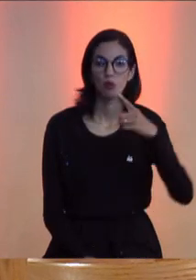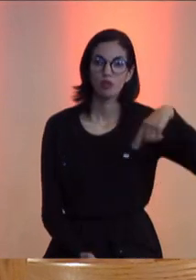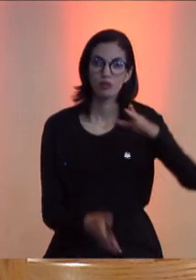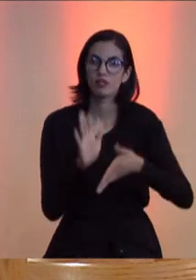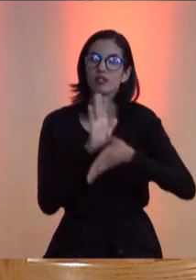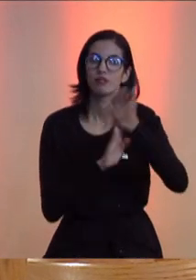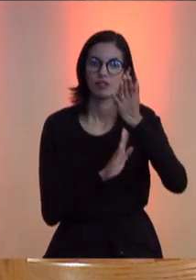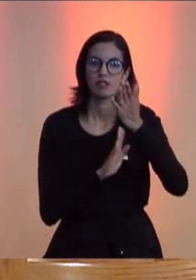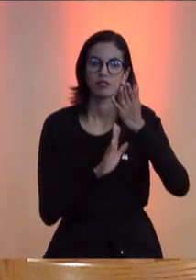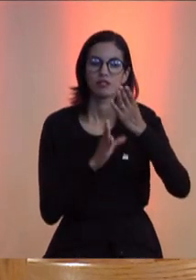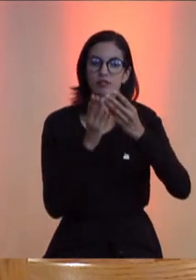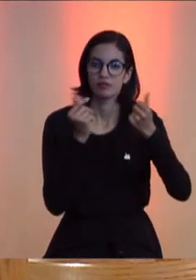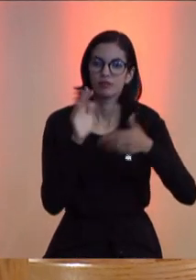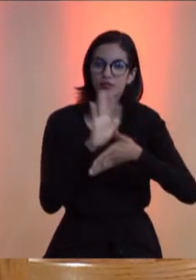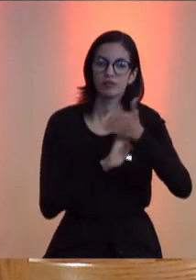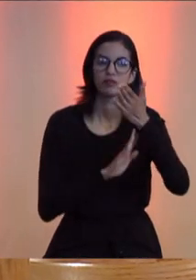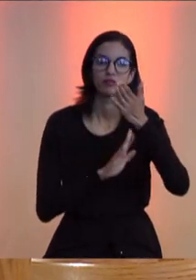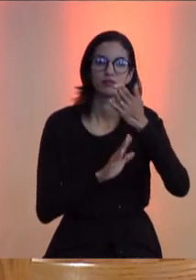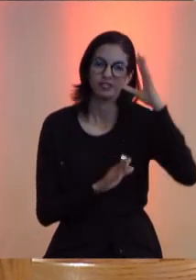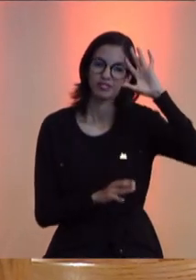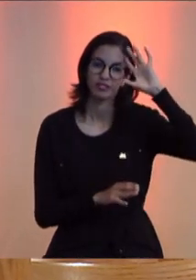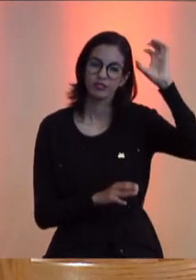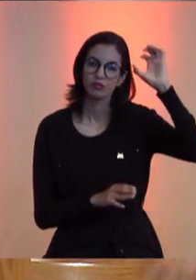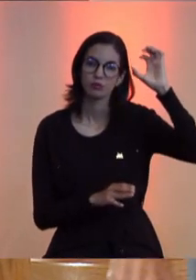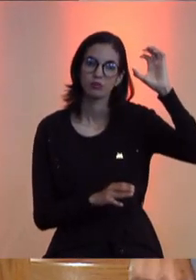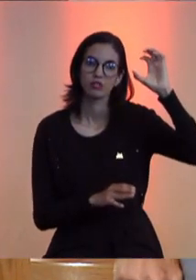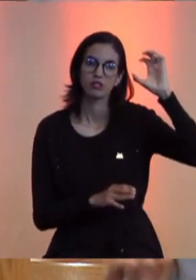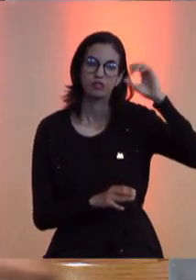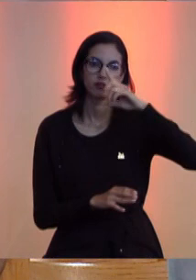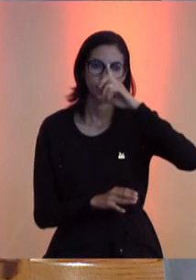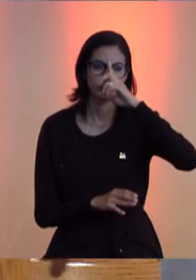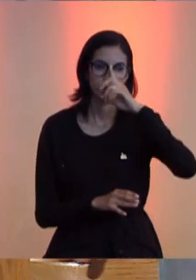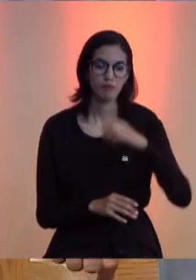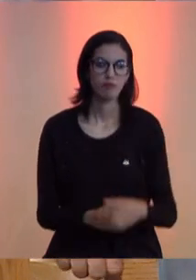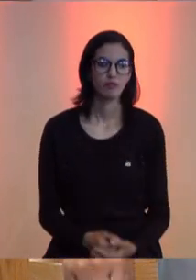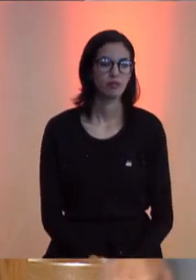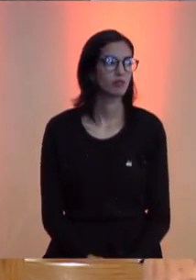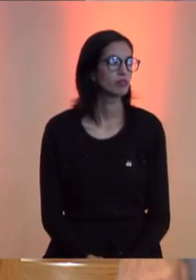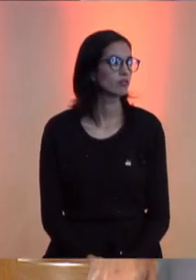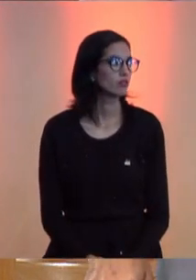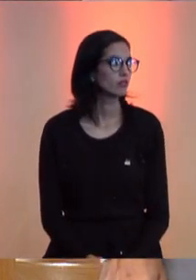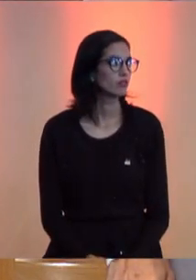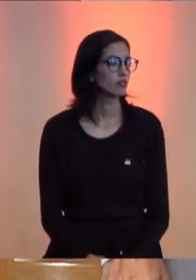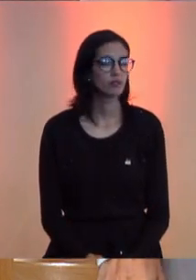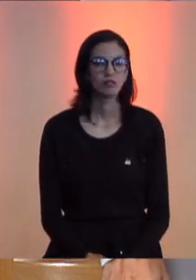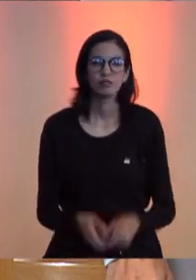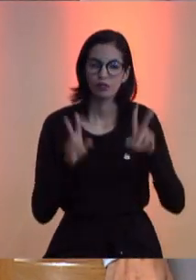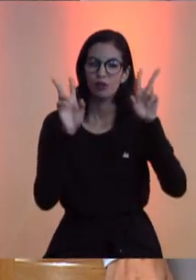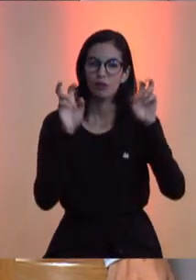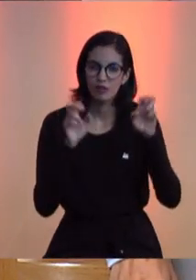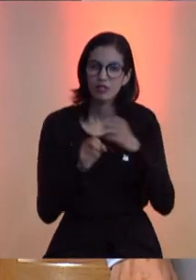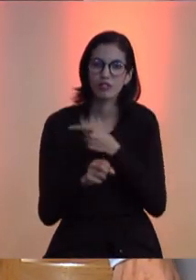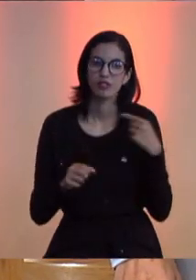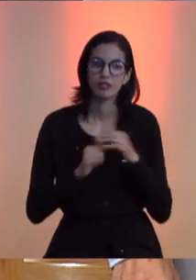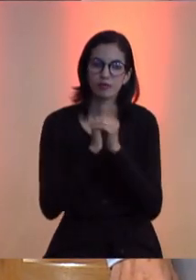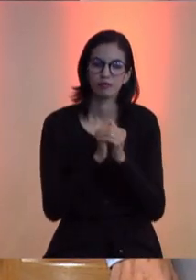universidad, quiero que recuerden y digan, esto aprendí en aquel campus. God bless you. Dios los bendiga. Pastor,